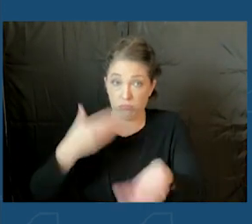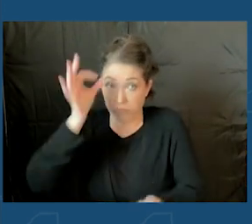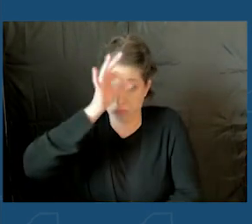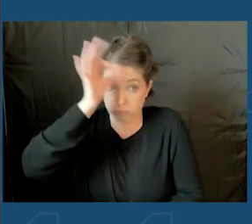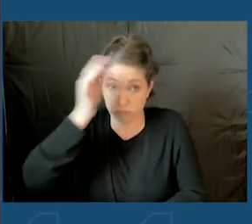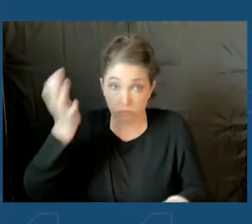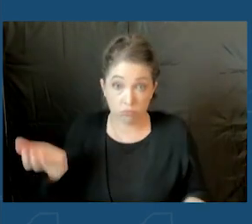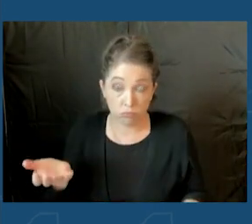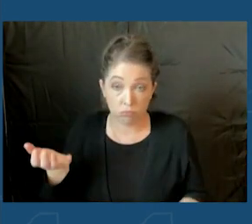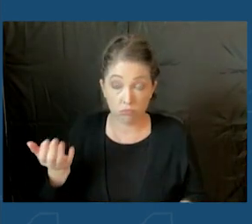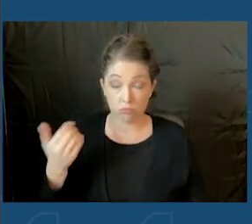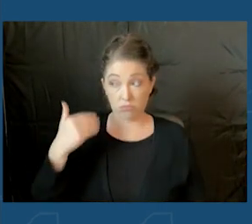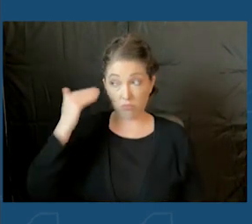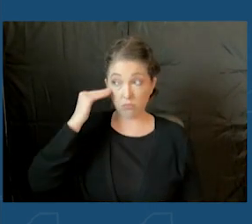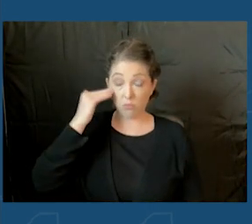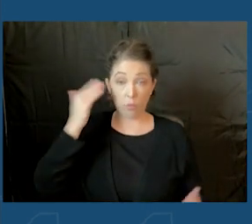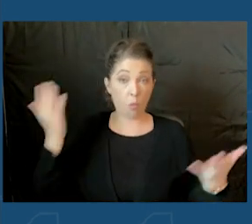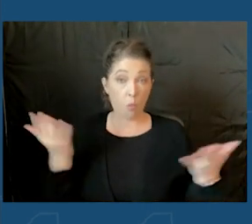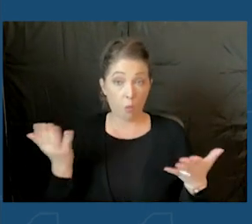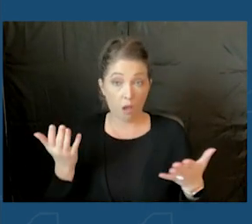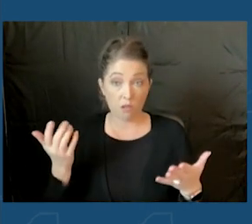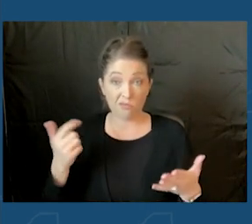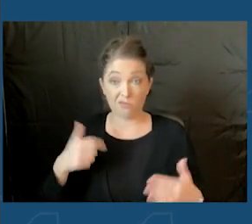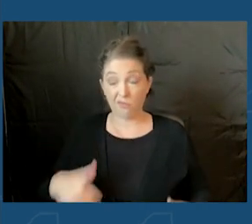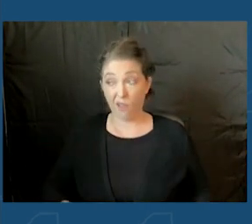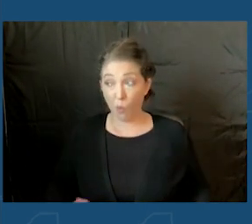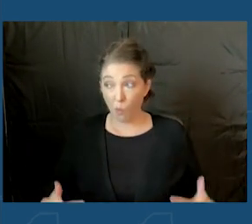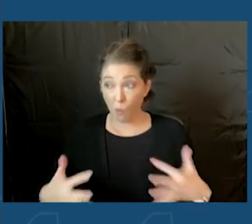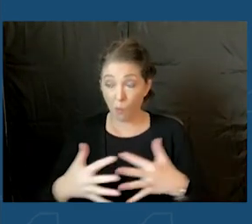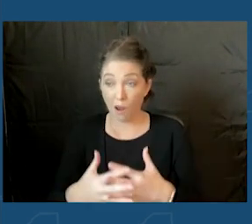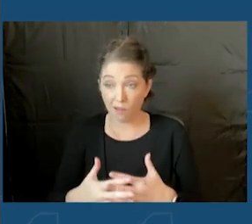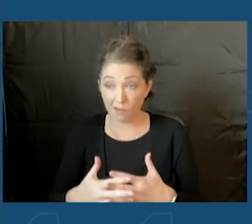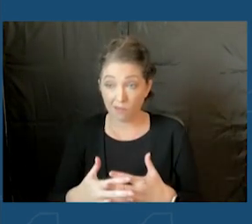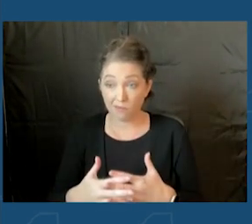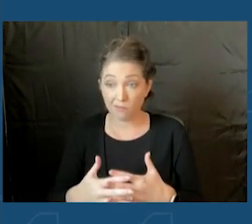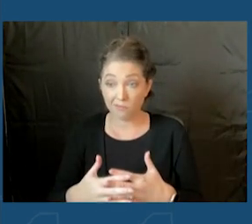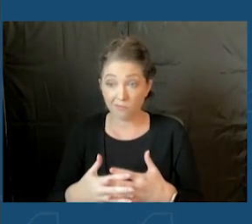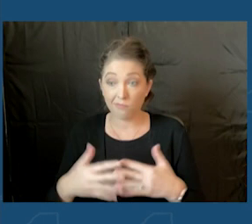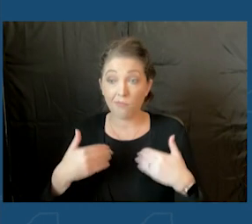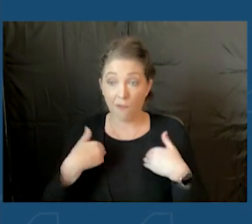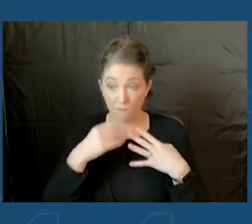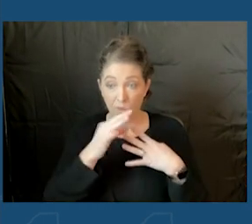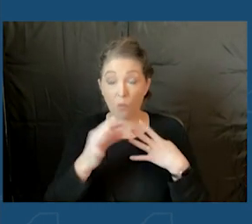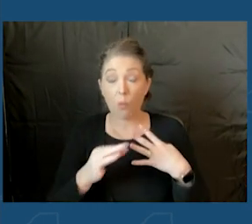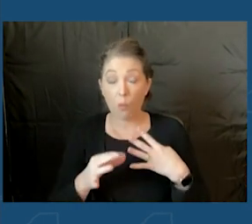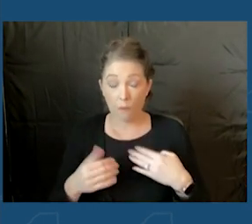I knew is that I was pregnant and I had a choice.